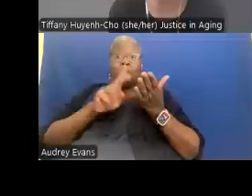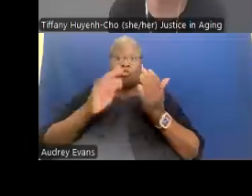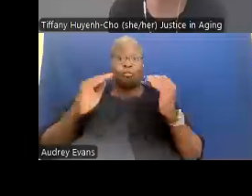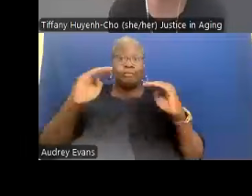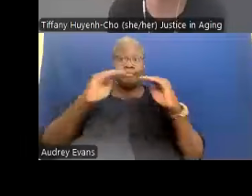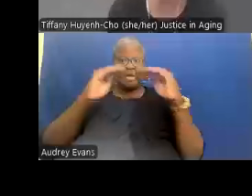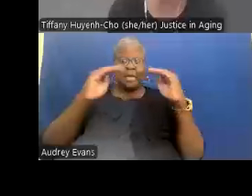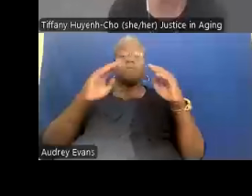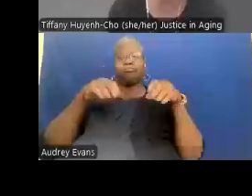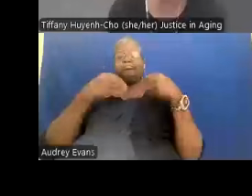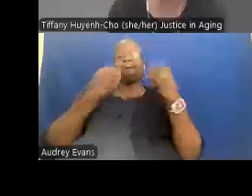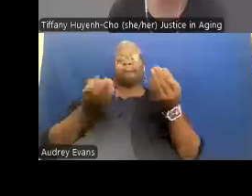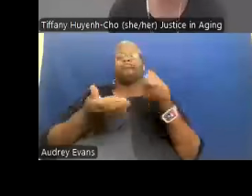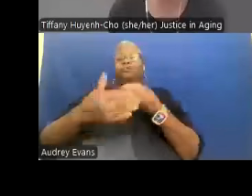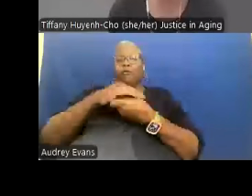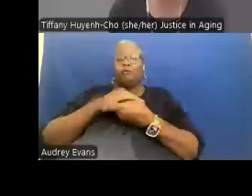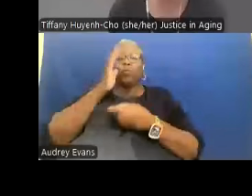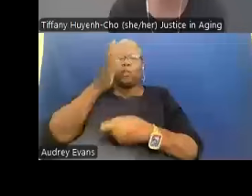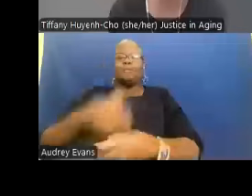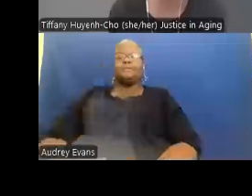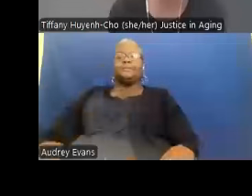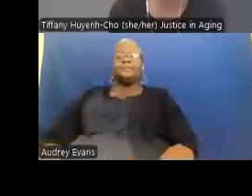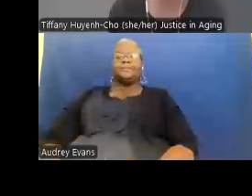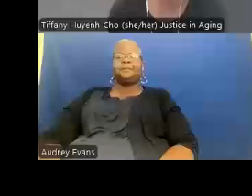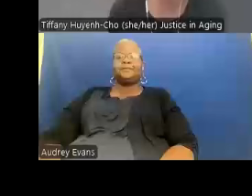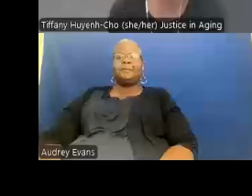you are granted coverage.